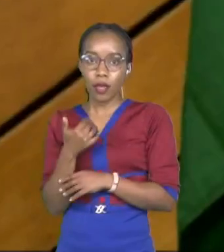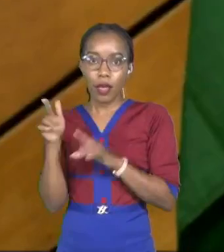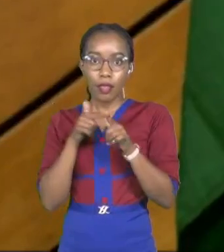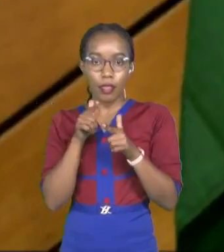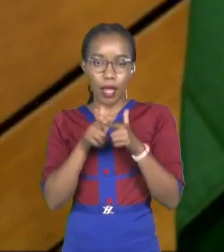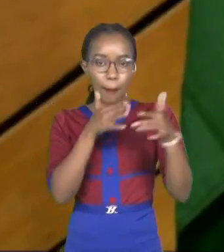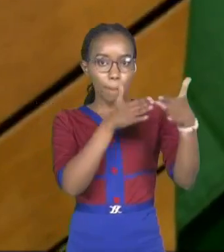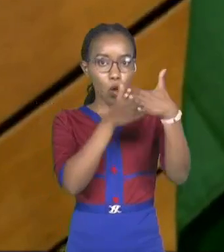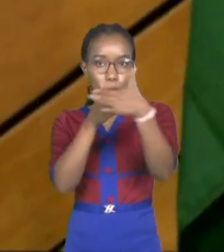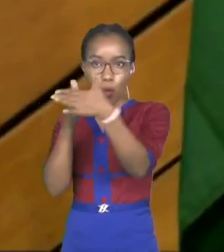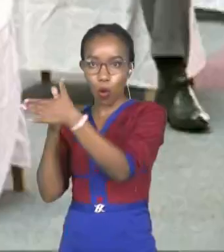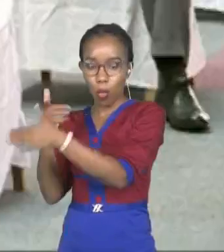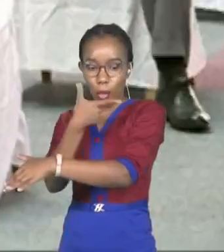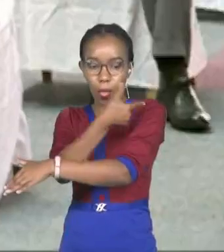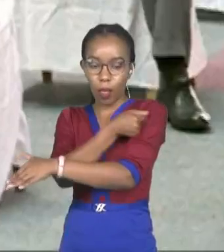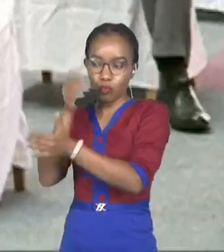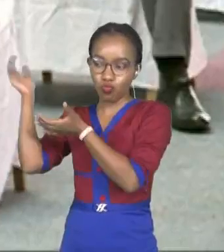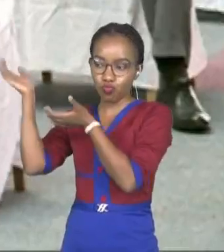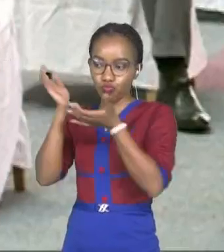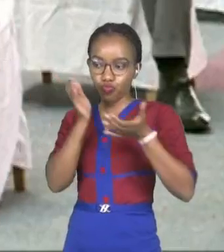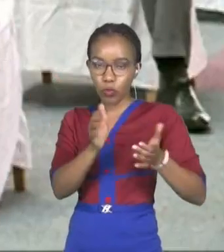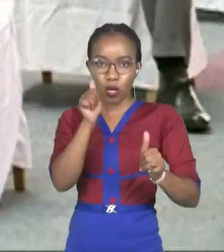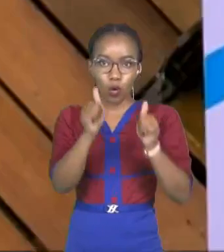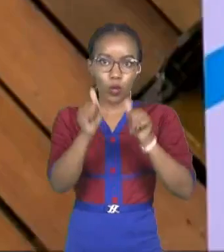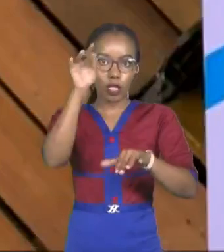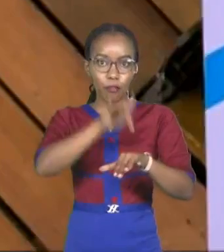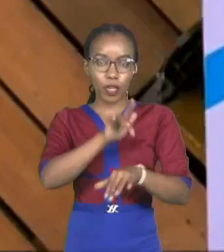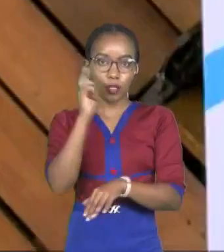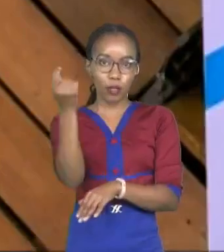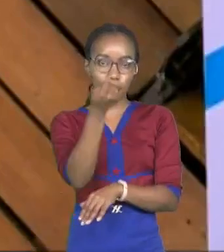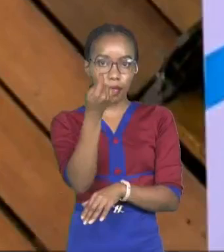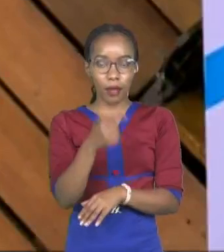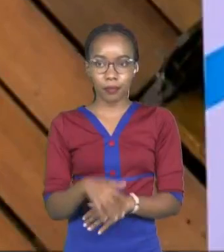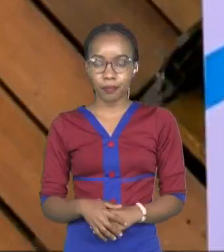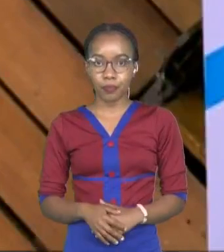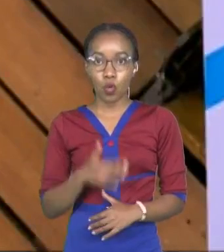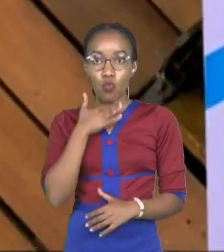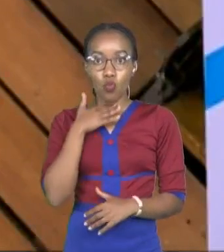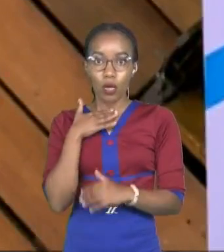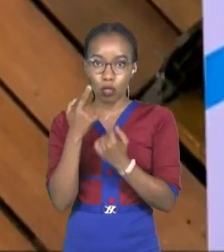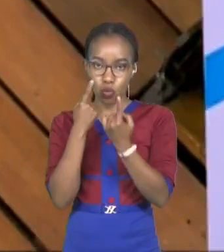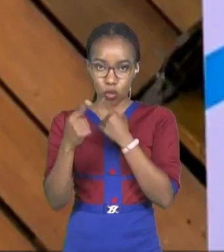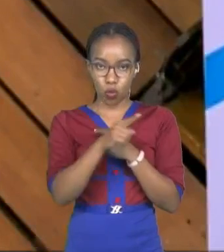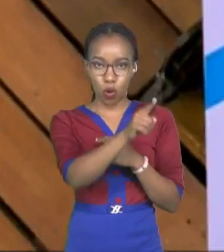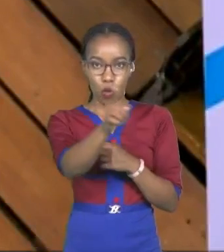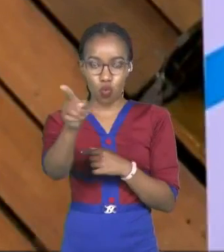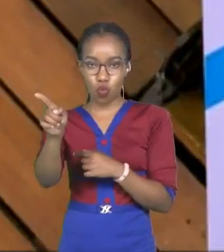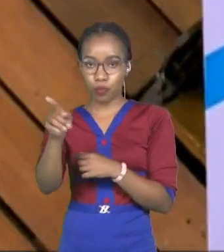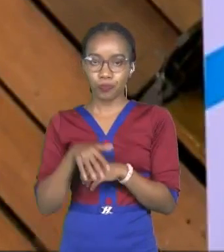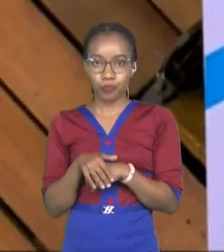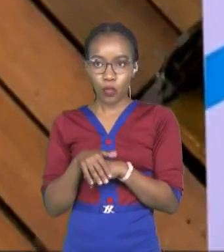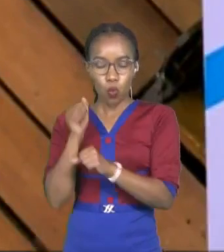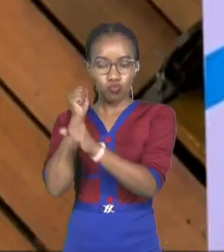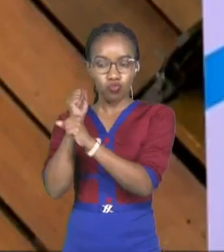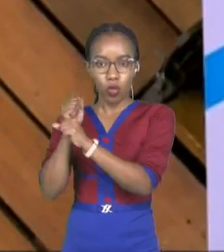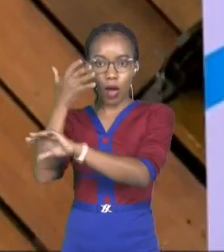on COVID-19 vaccine exportation that has affected Kenya. And I want to assure you that we will do everything,